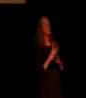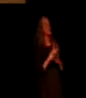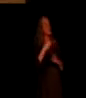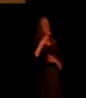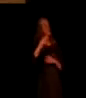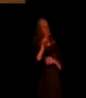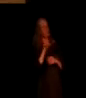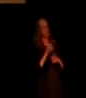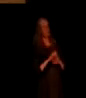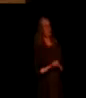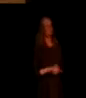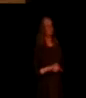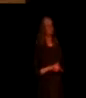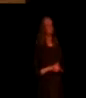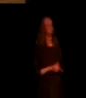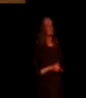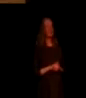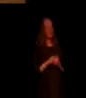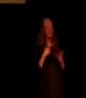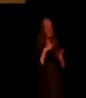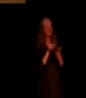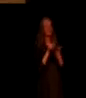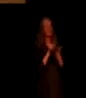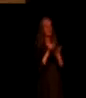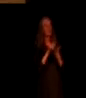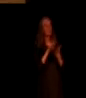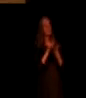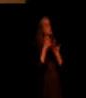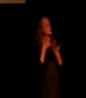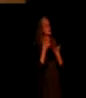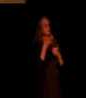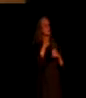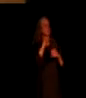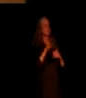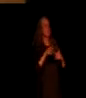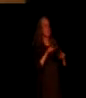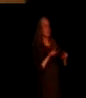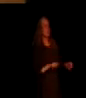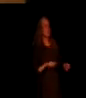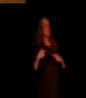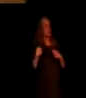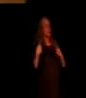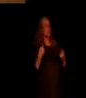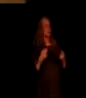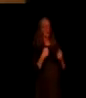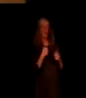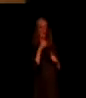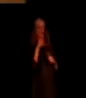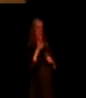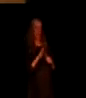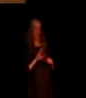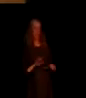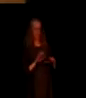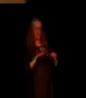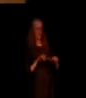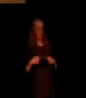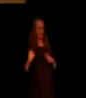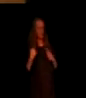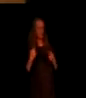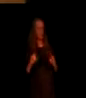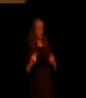And so basically I sketched out this concept. It had never been done before, and I'd never done it before, but I